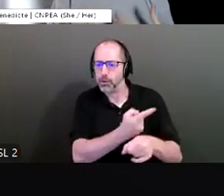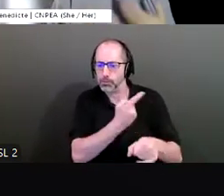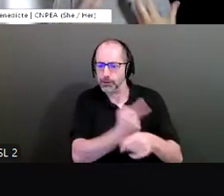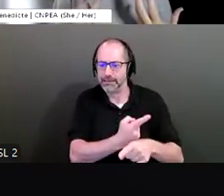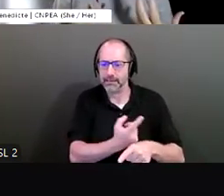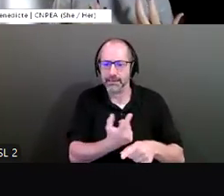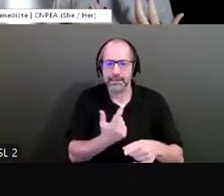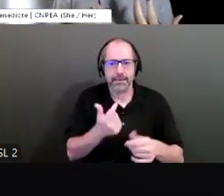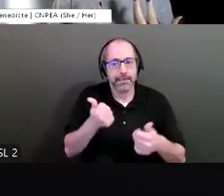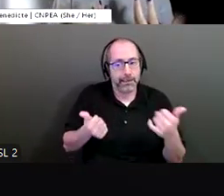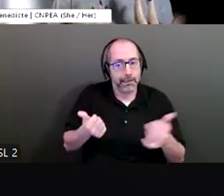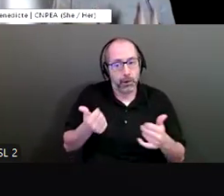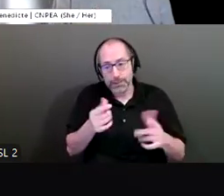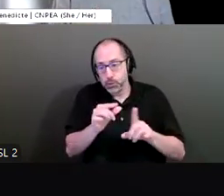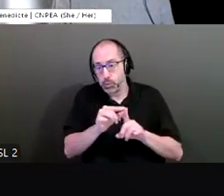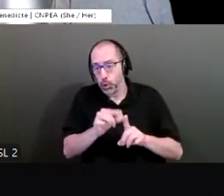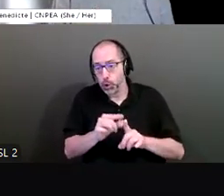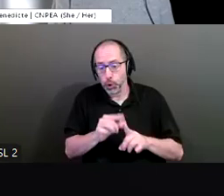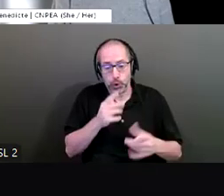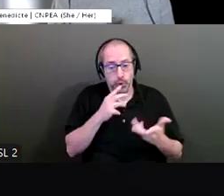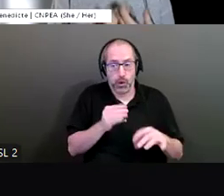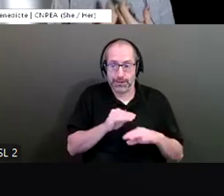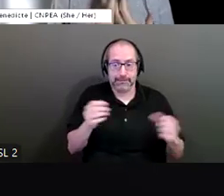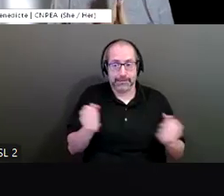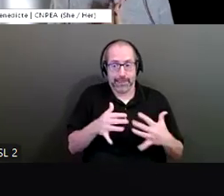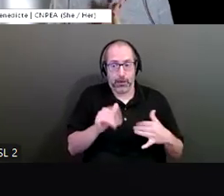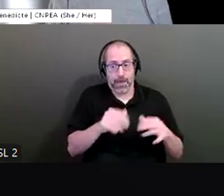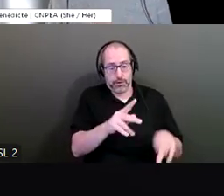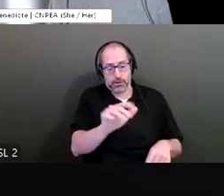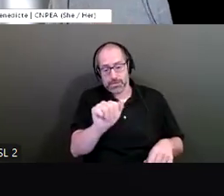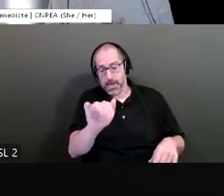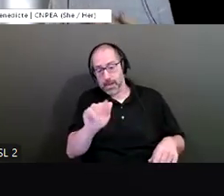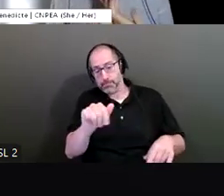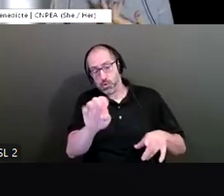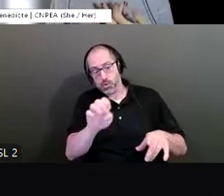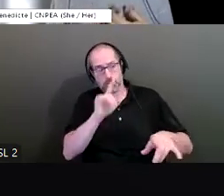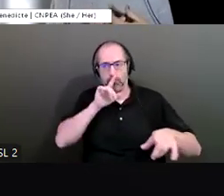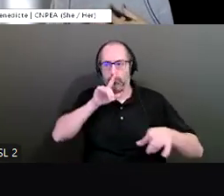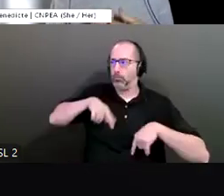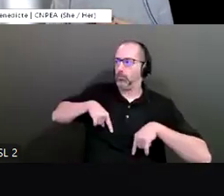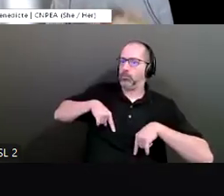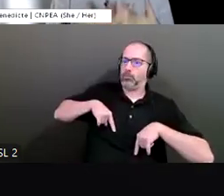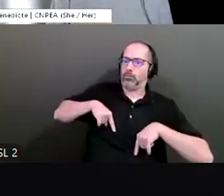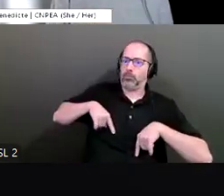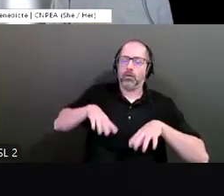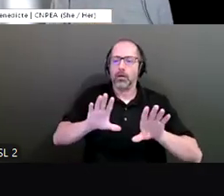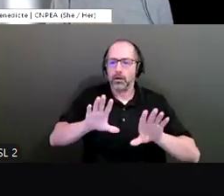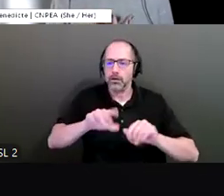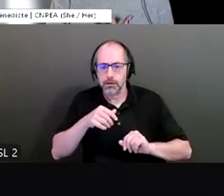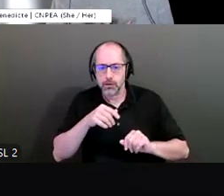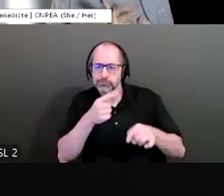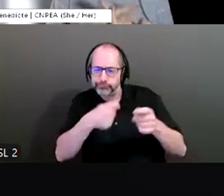to not scare the person into silence, and how to be supportive of people